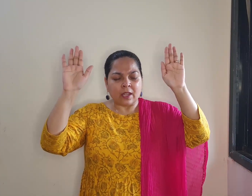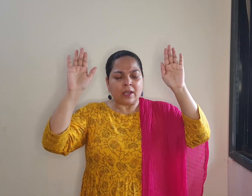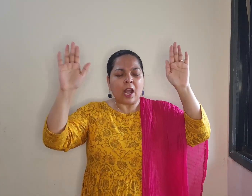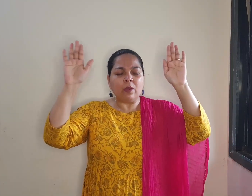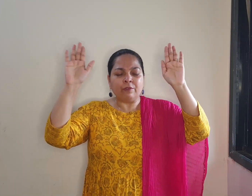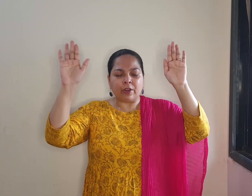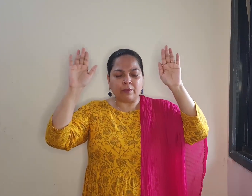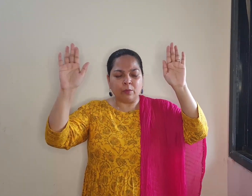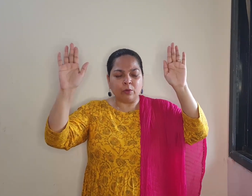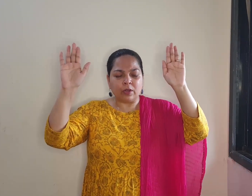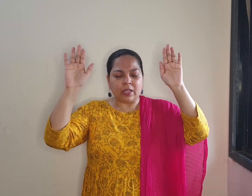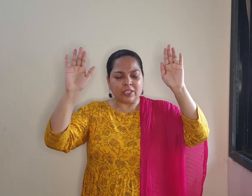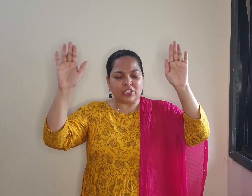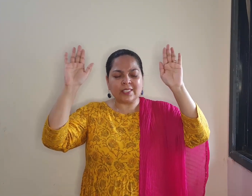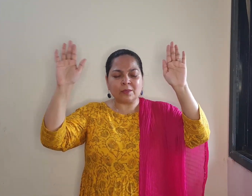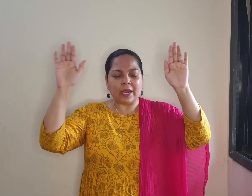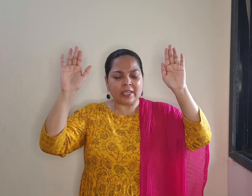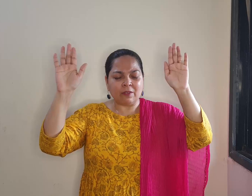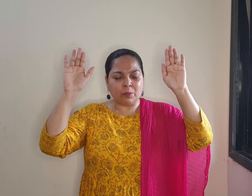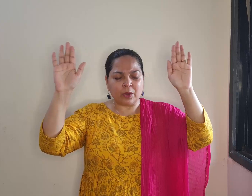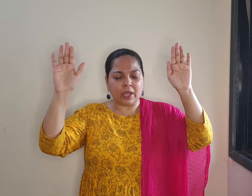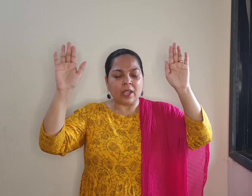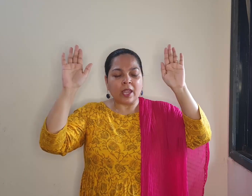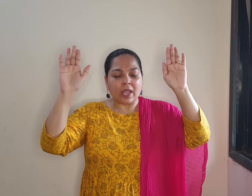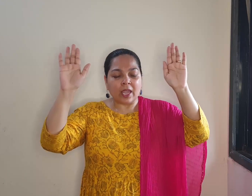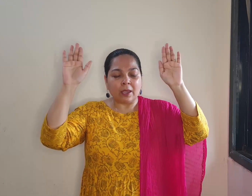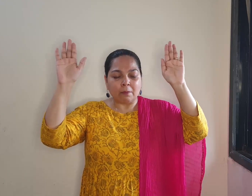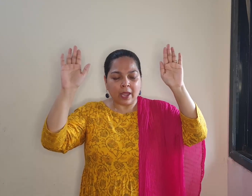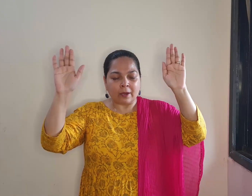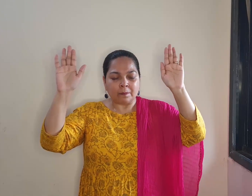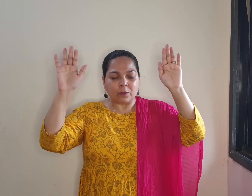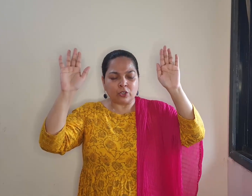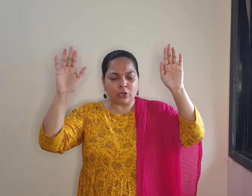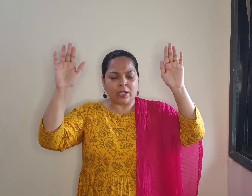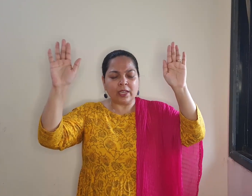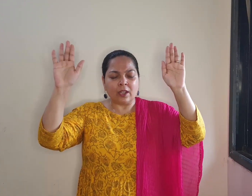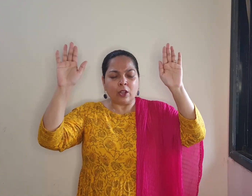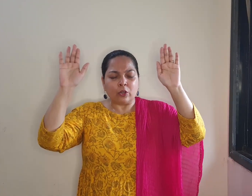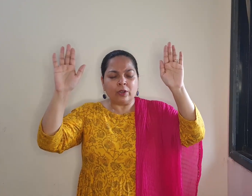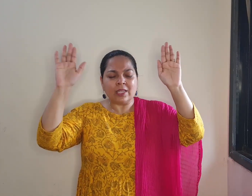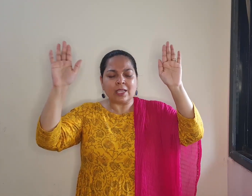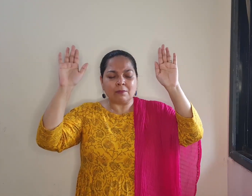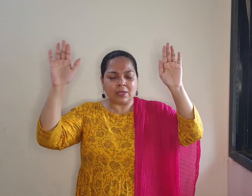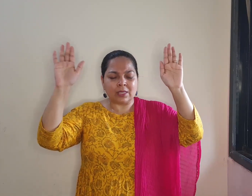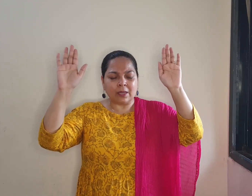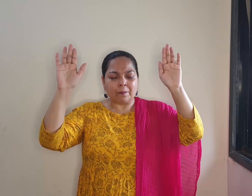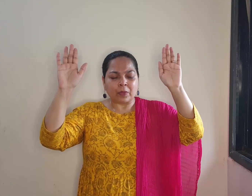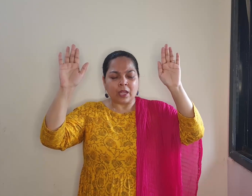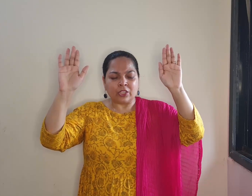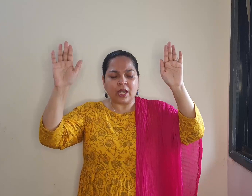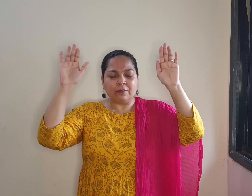us now and forevermore. In Jesus' mighty name we pray. Amen. Surely, goodness and